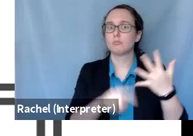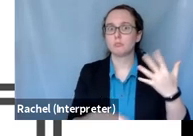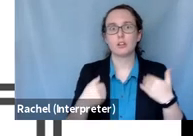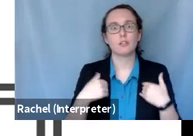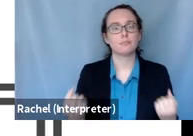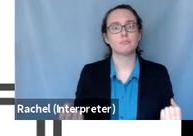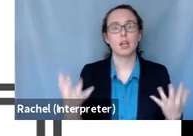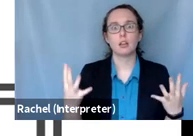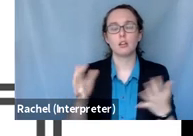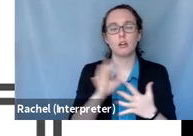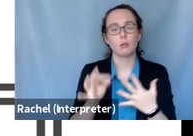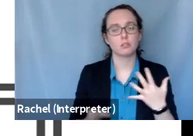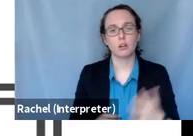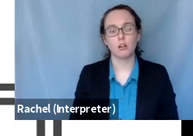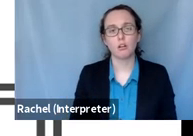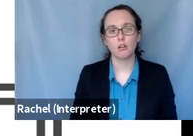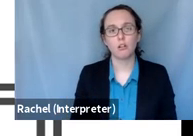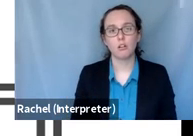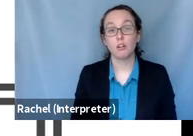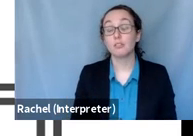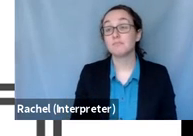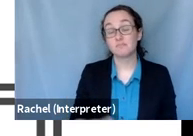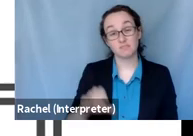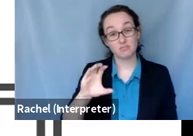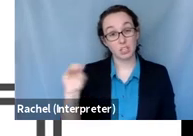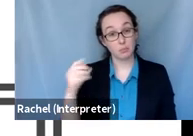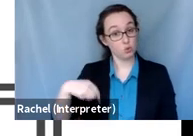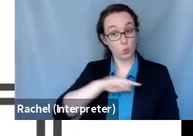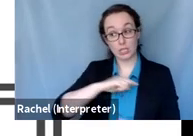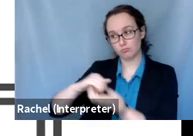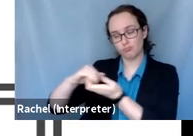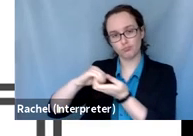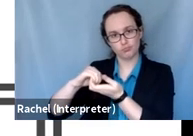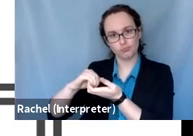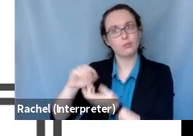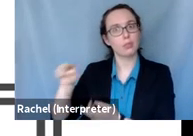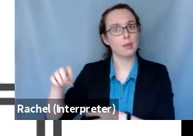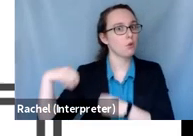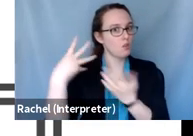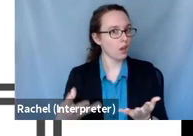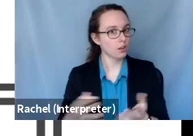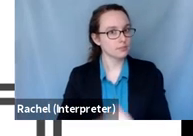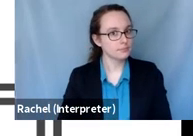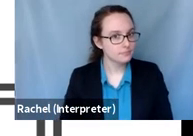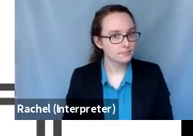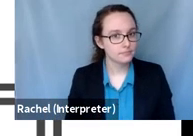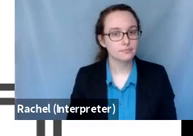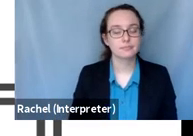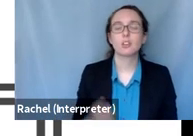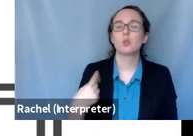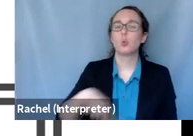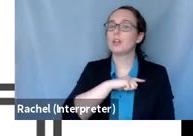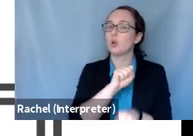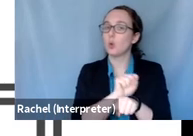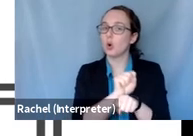based on the company that we work for, are able to provide for you. We work directly with the faculty, and the instructors for